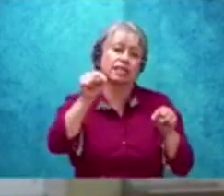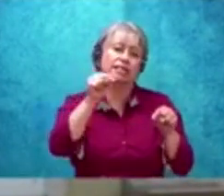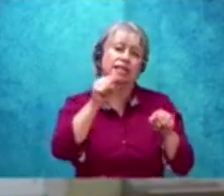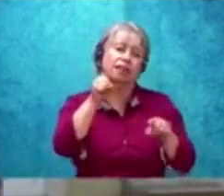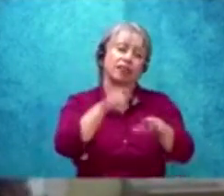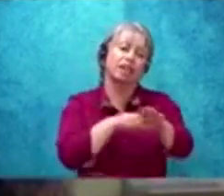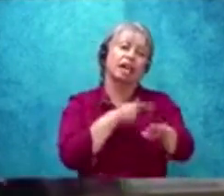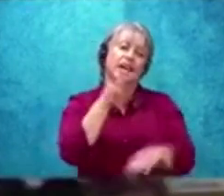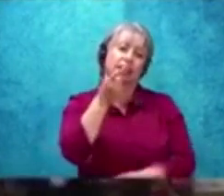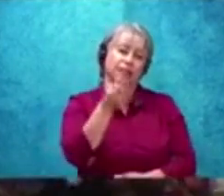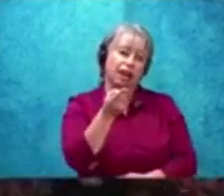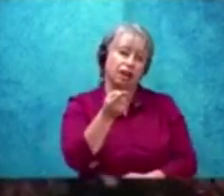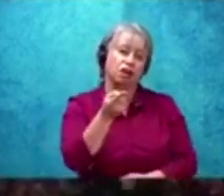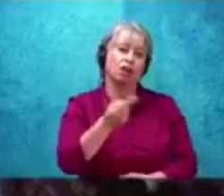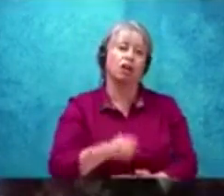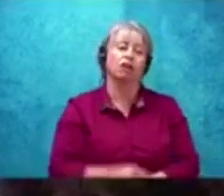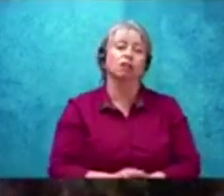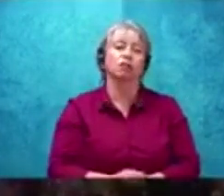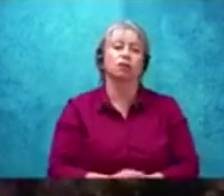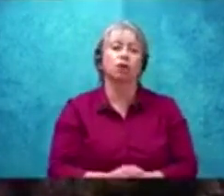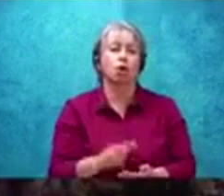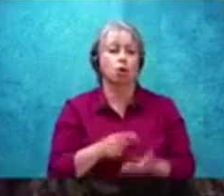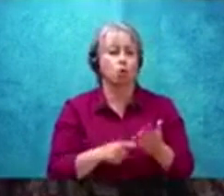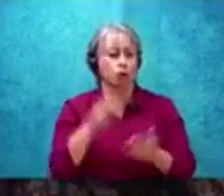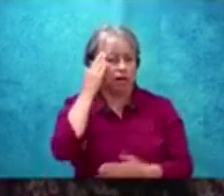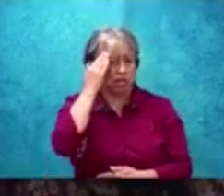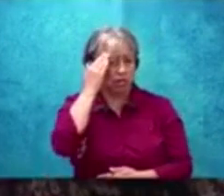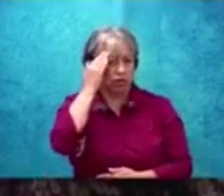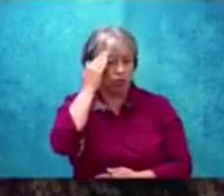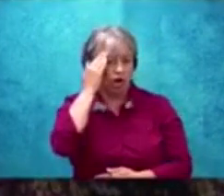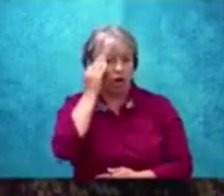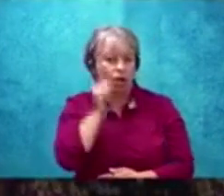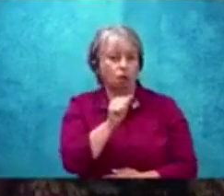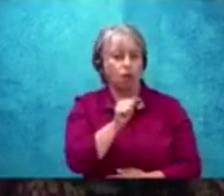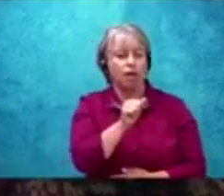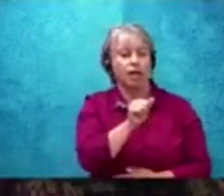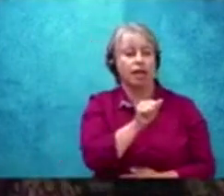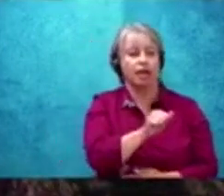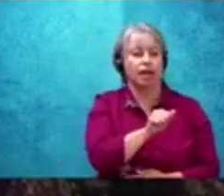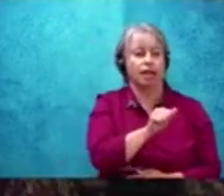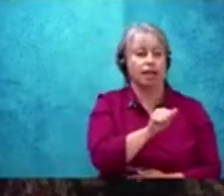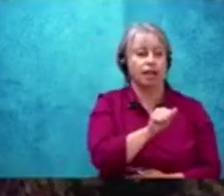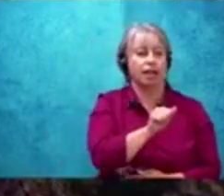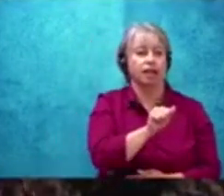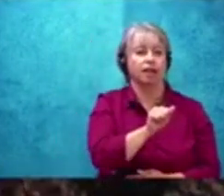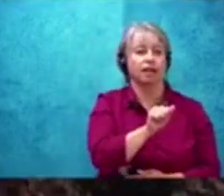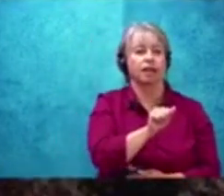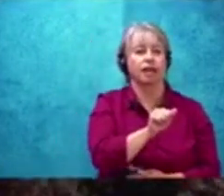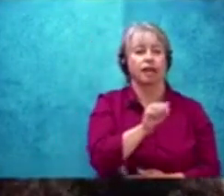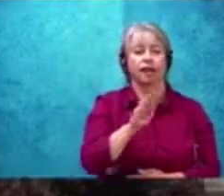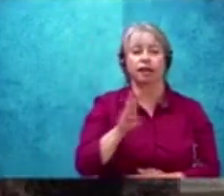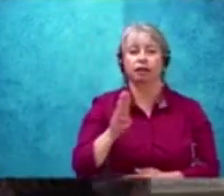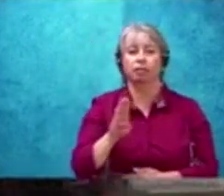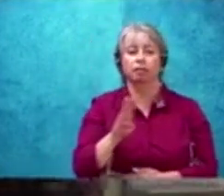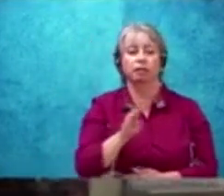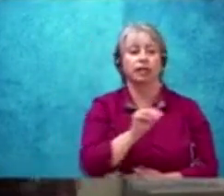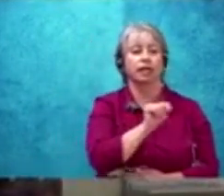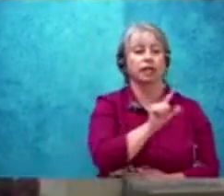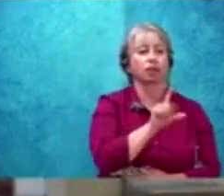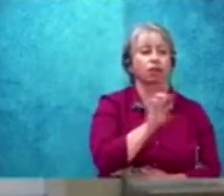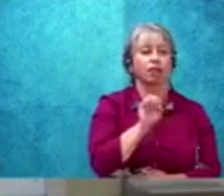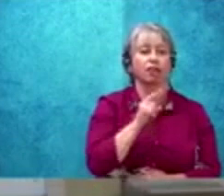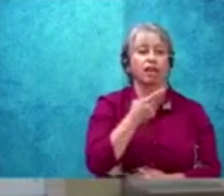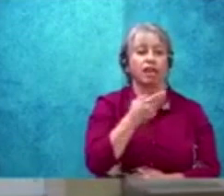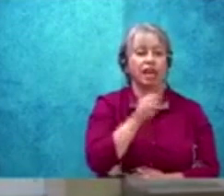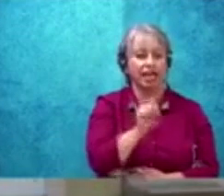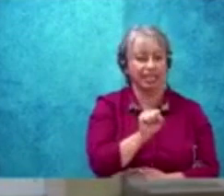that they gave us. And what do we know? Our two points. Now we know our legs, and now we can go about solving it.